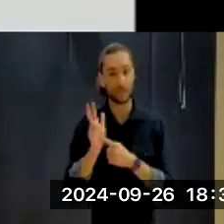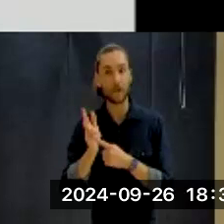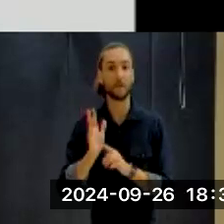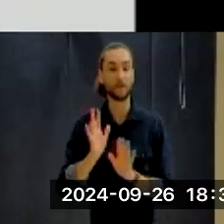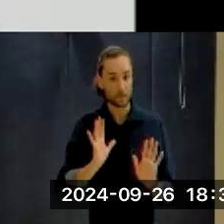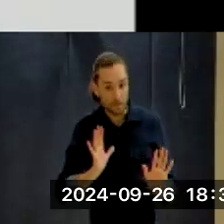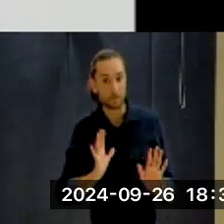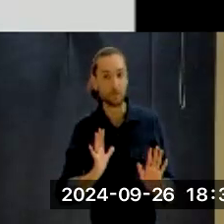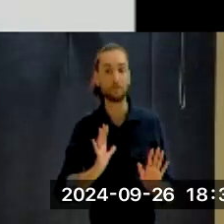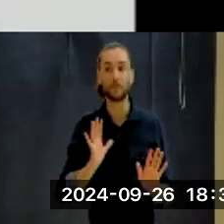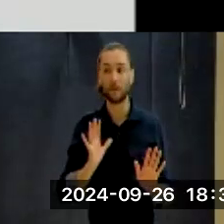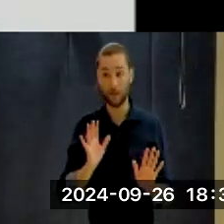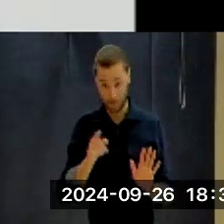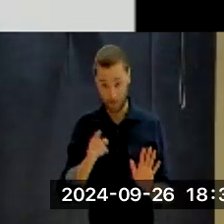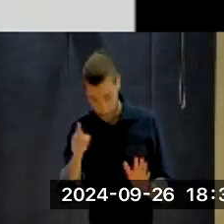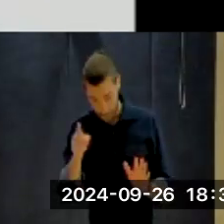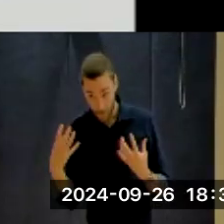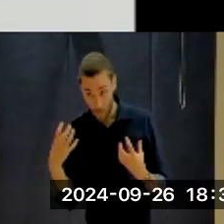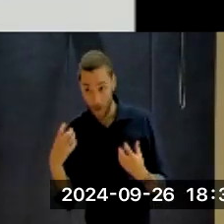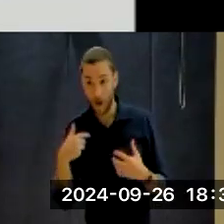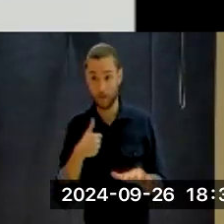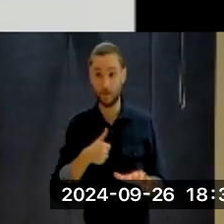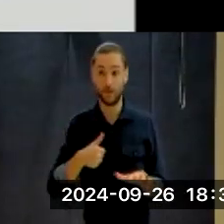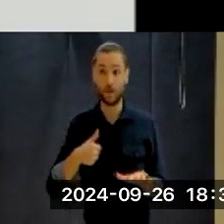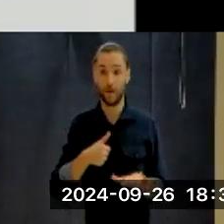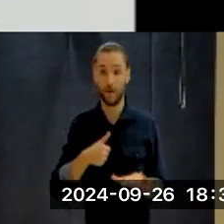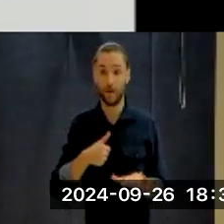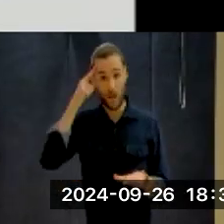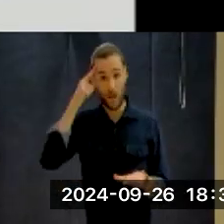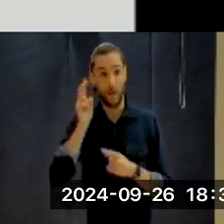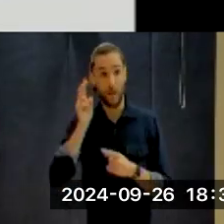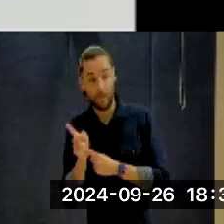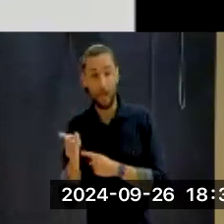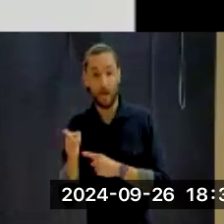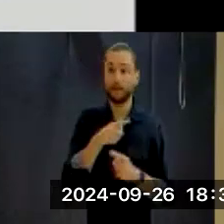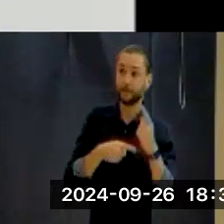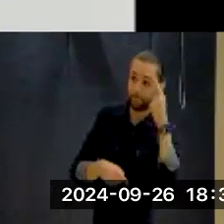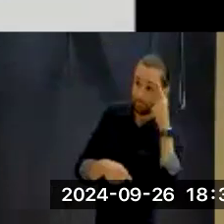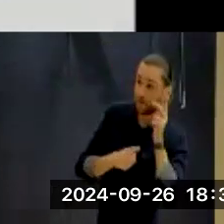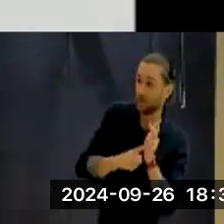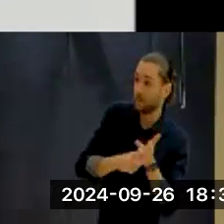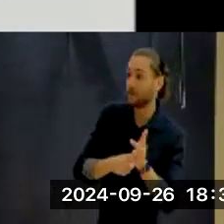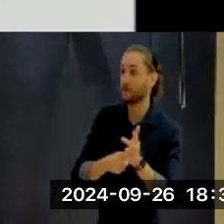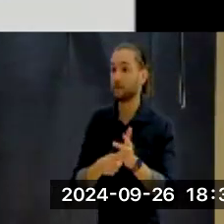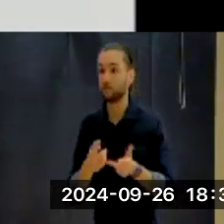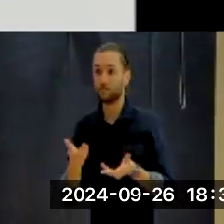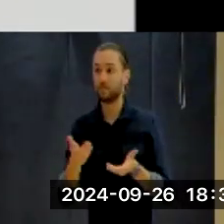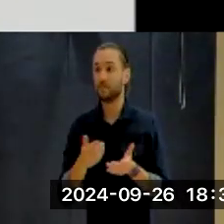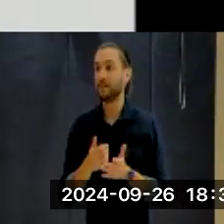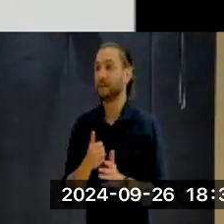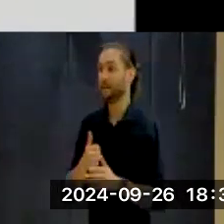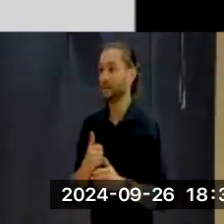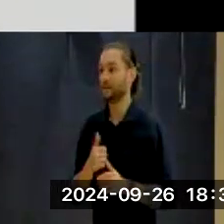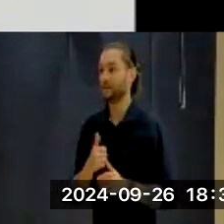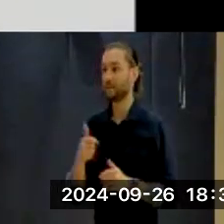prepare, just let me know that. And my apologies that we switched it on you today. Did you want to? I'm sorry. I'm ready